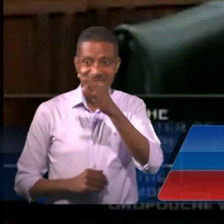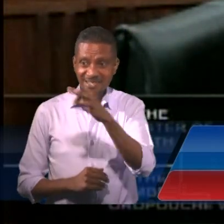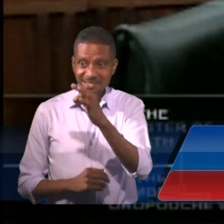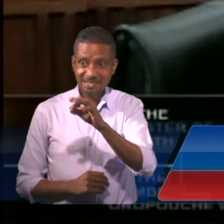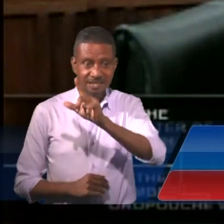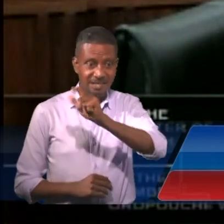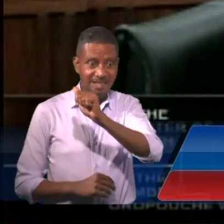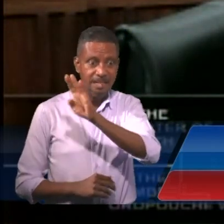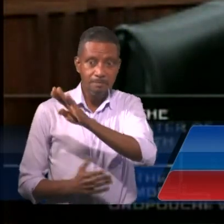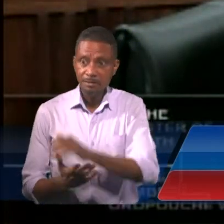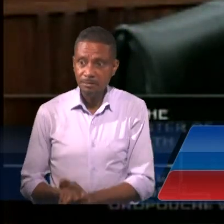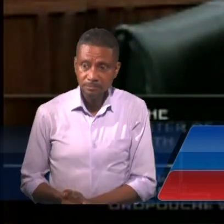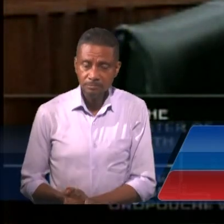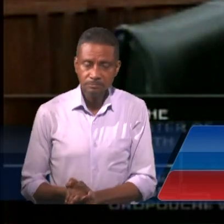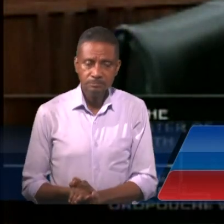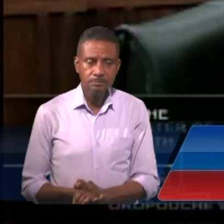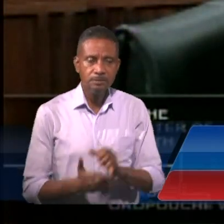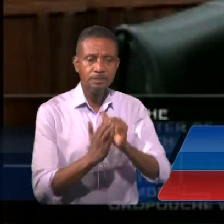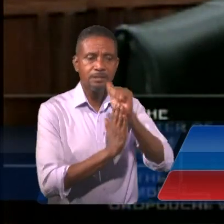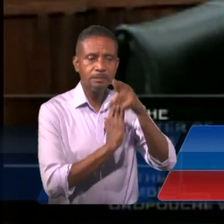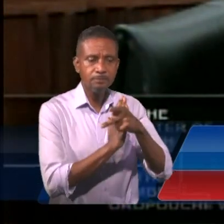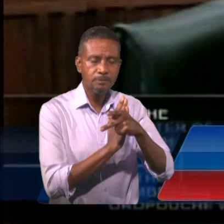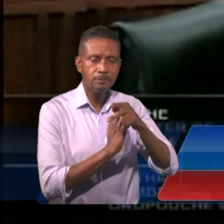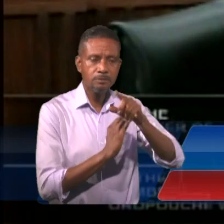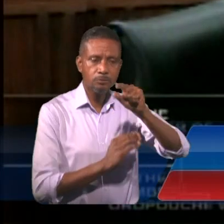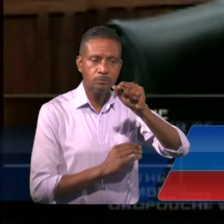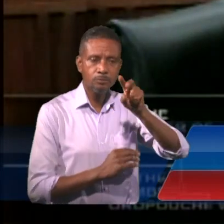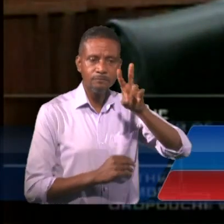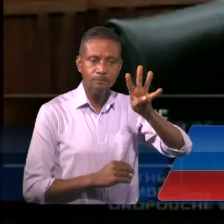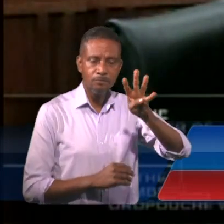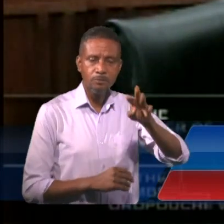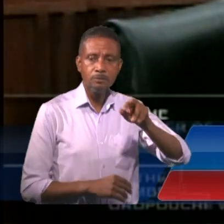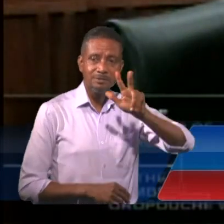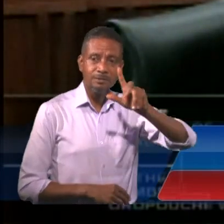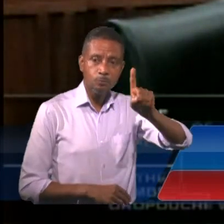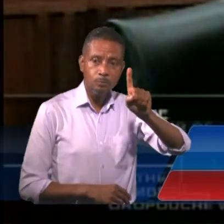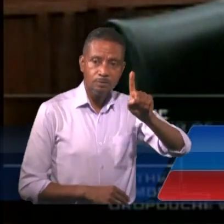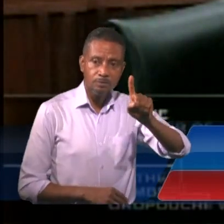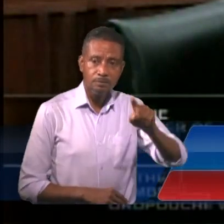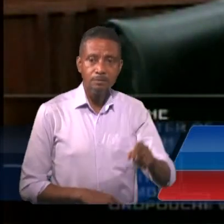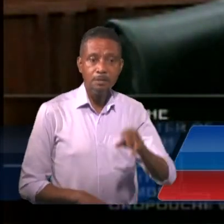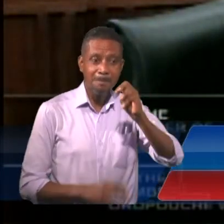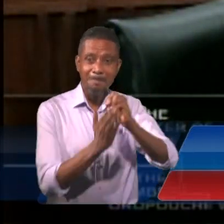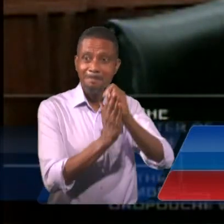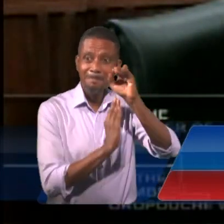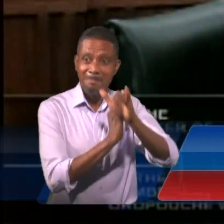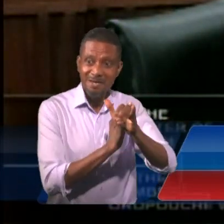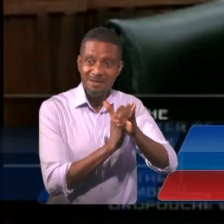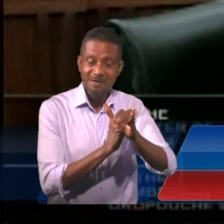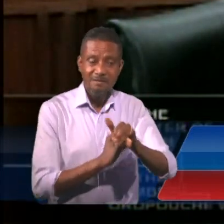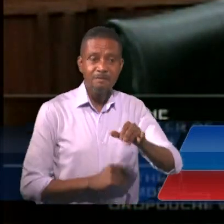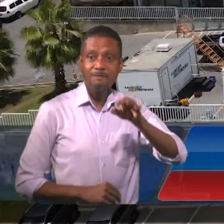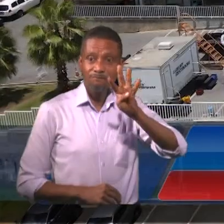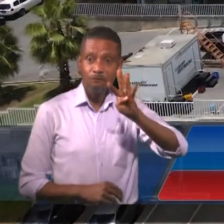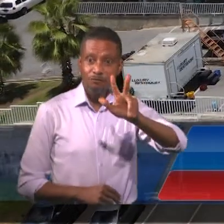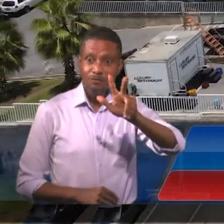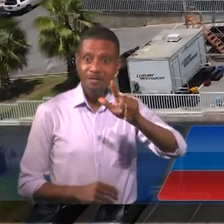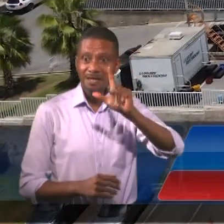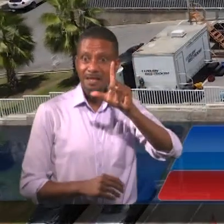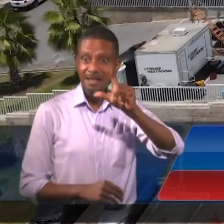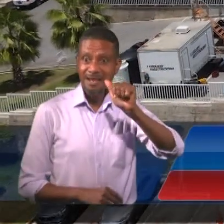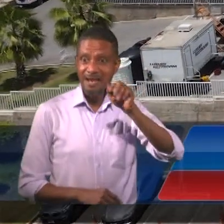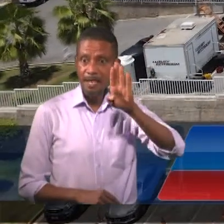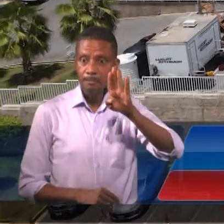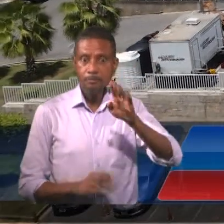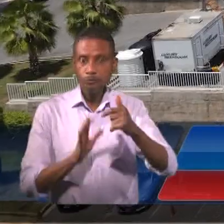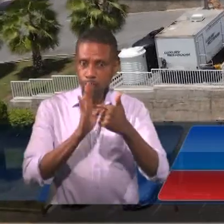April 2024, 31. May, 43. A total over 5 months of 123. And on